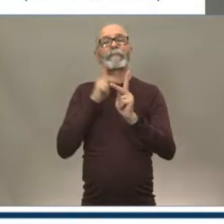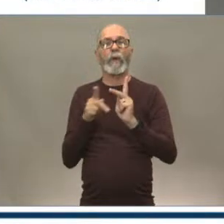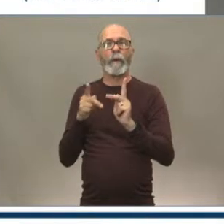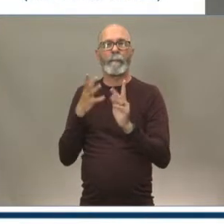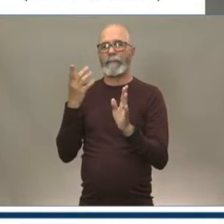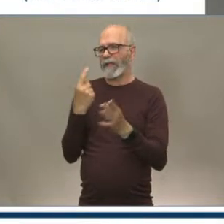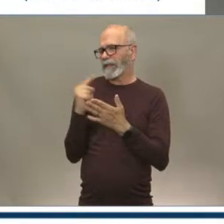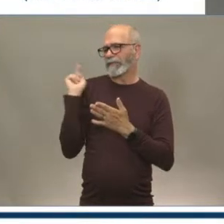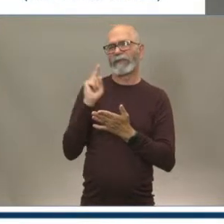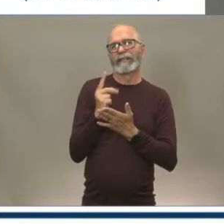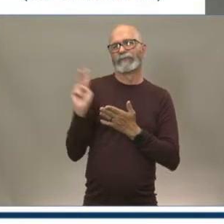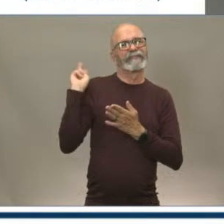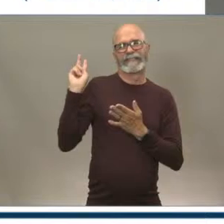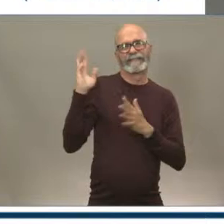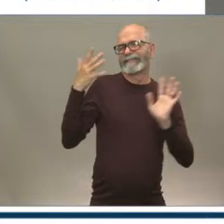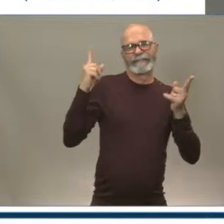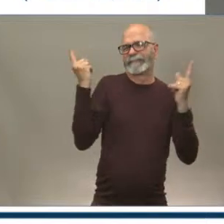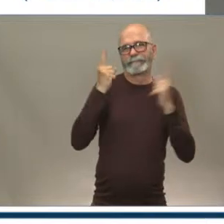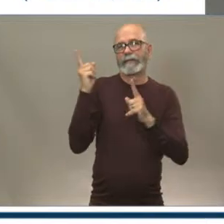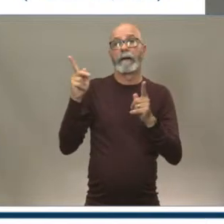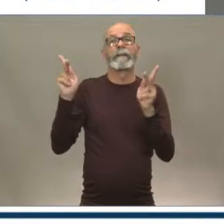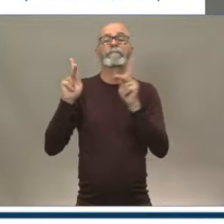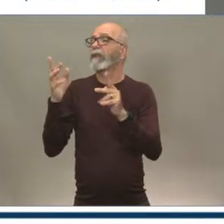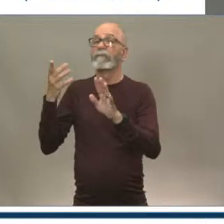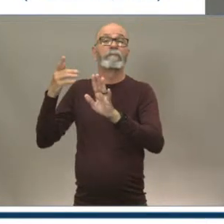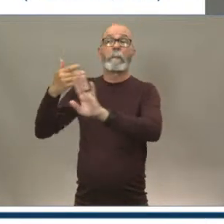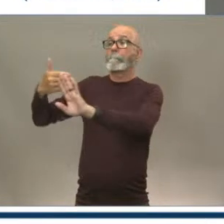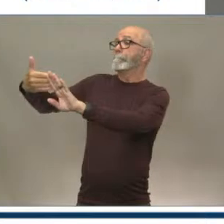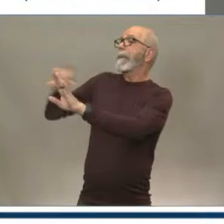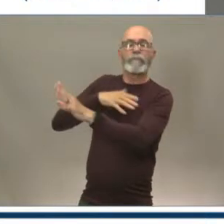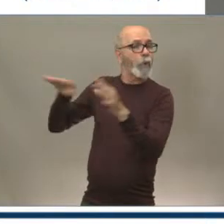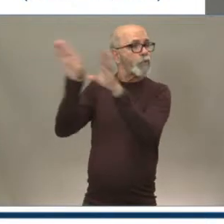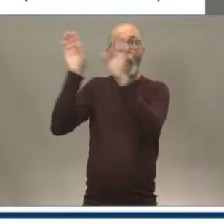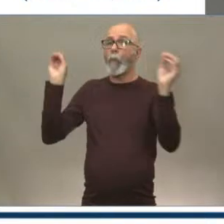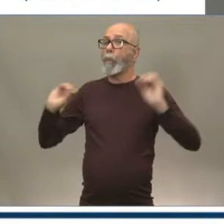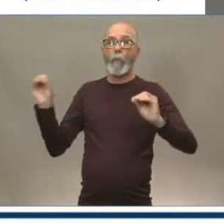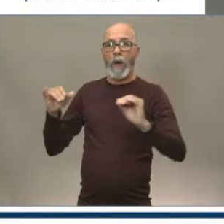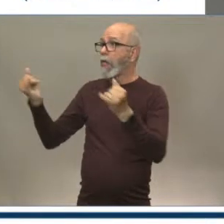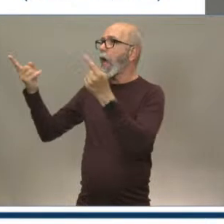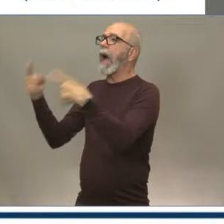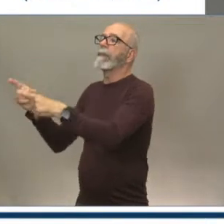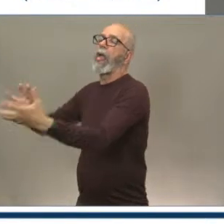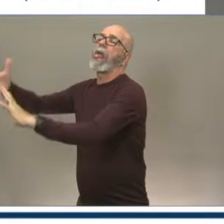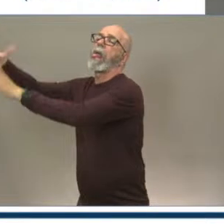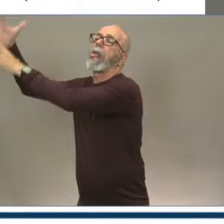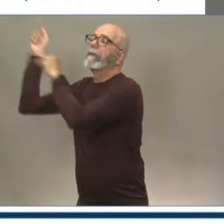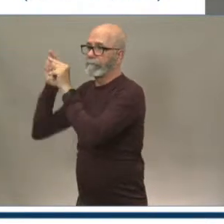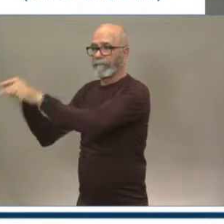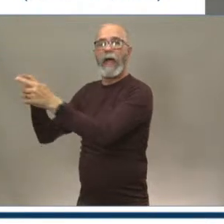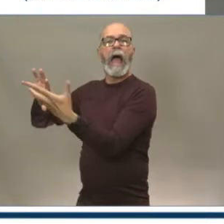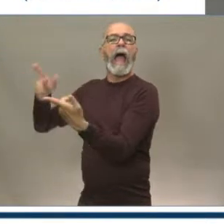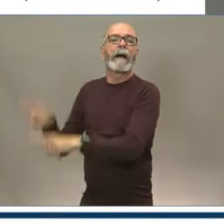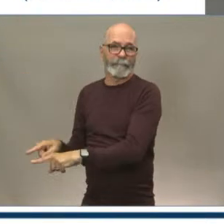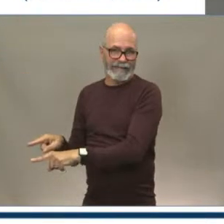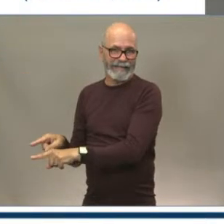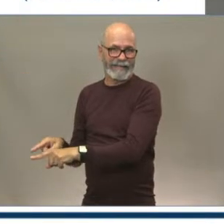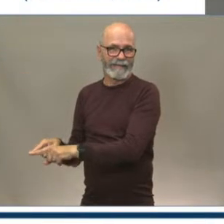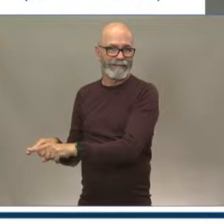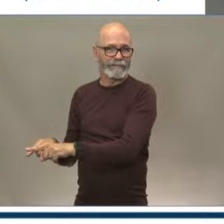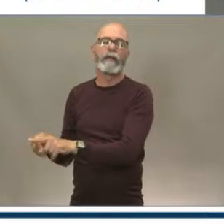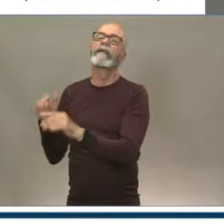ago, which was before we put the restrictions in place. We were fully prepared to have a surge of cases. It's just, we have more than we